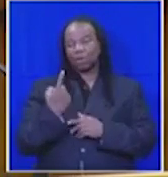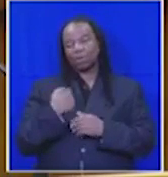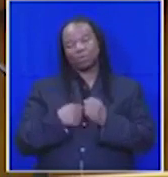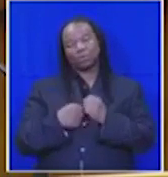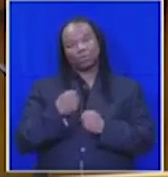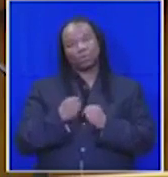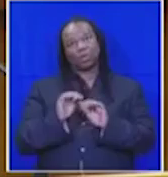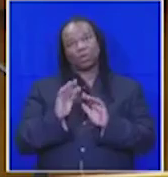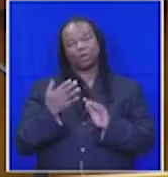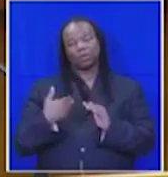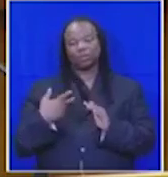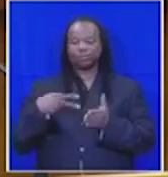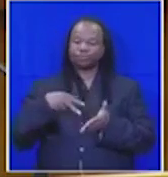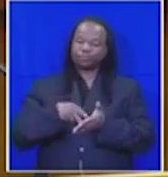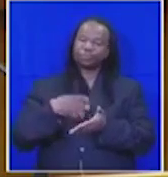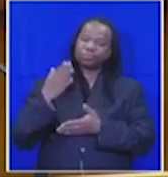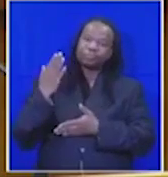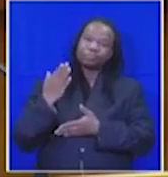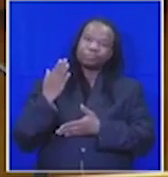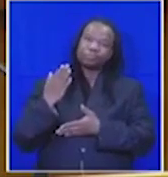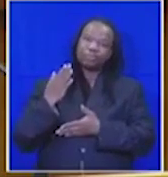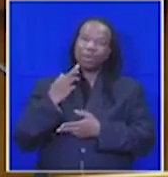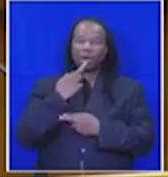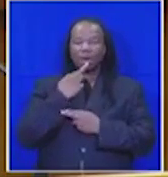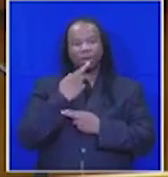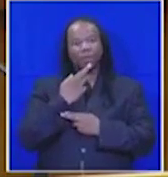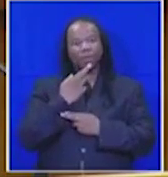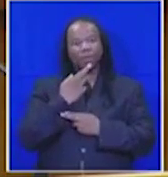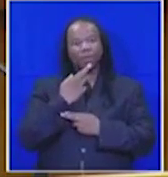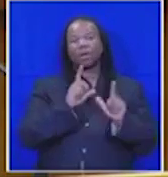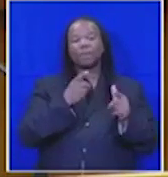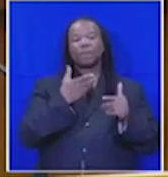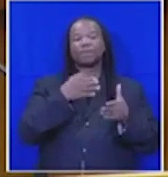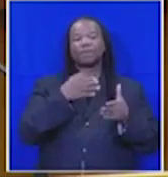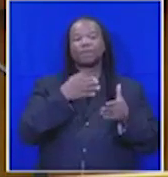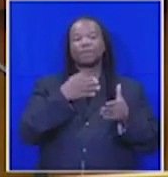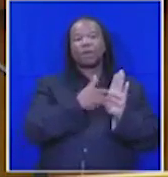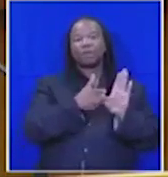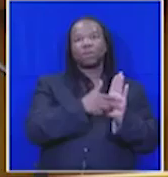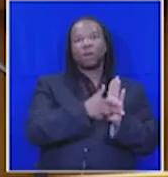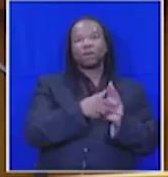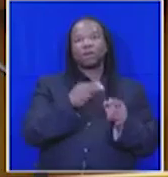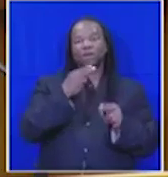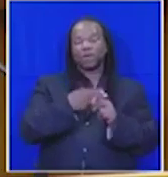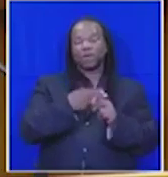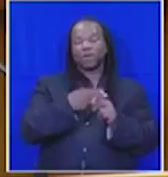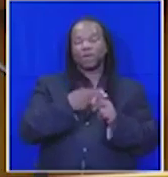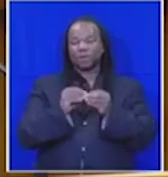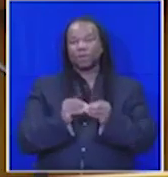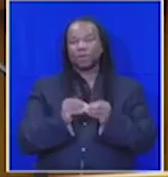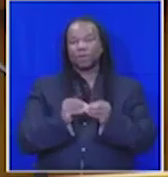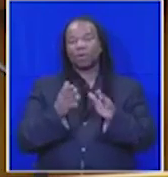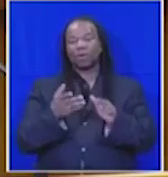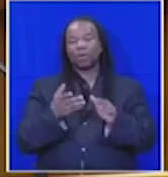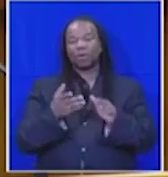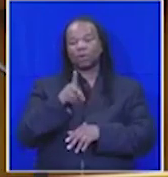I stood before this House, we reported that Cabinet had approved the final amendments to the Broadcasting Digital